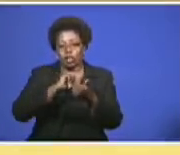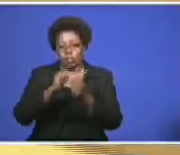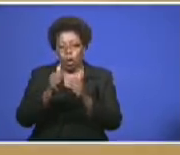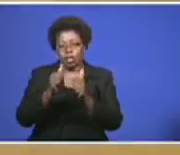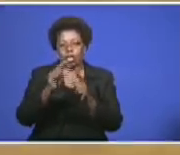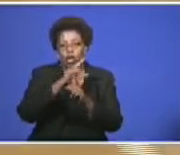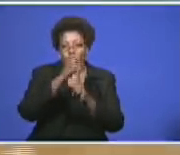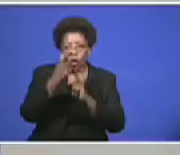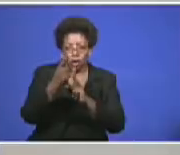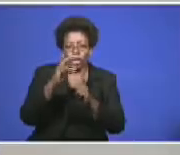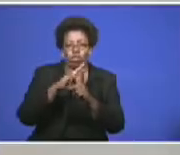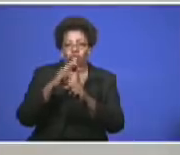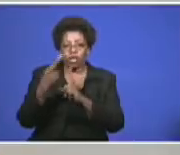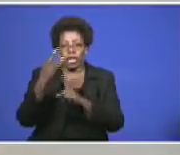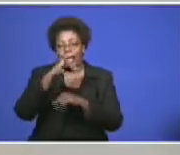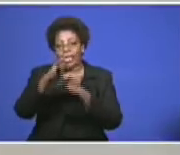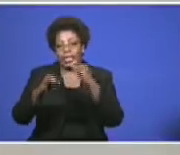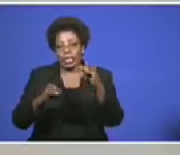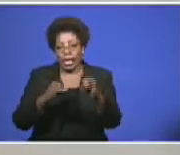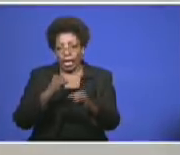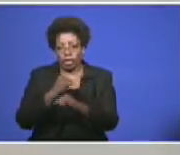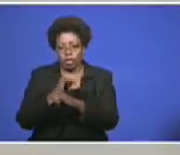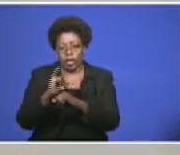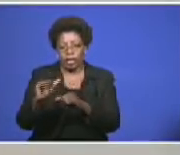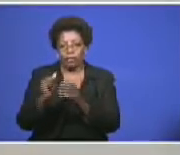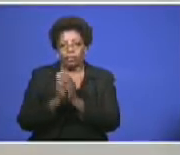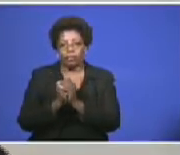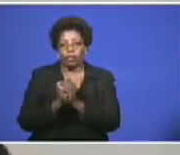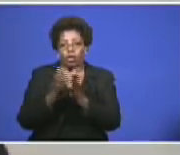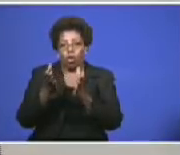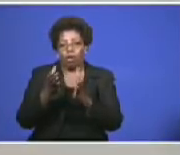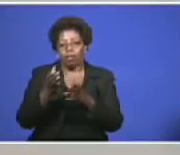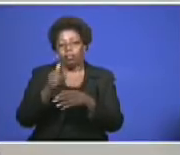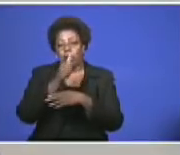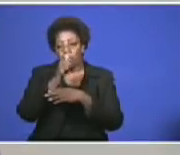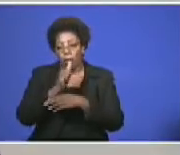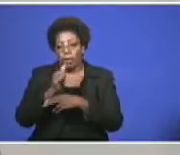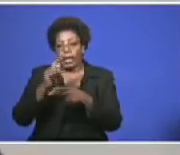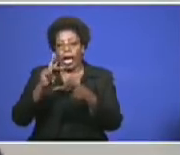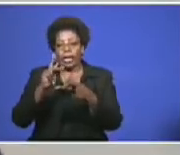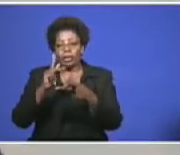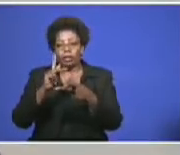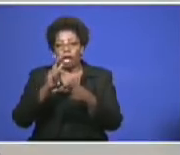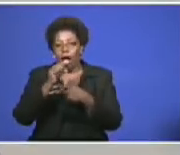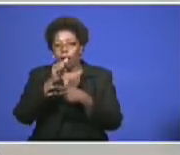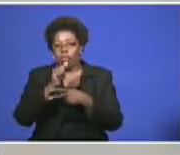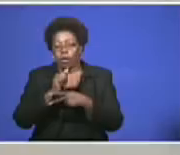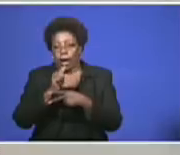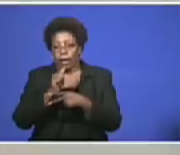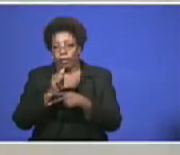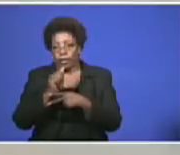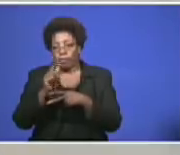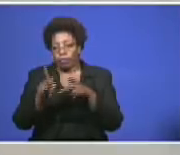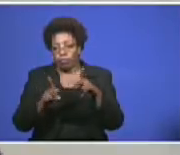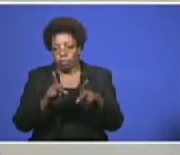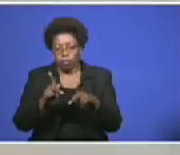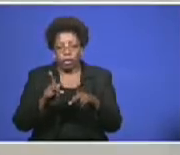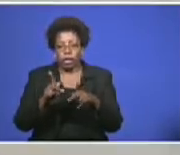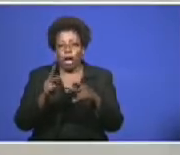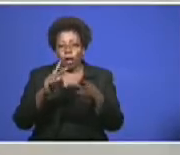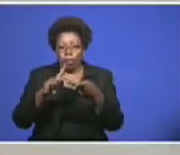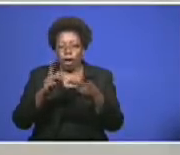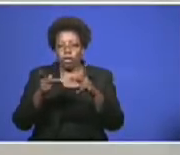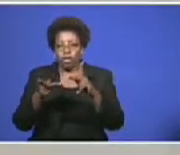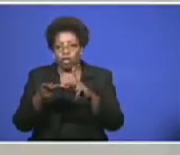and internationally. We are interested in public-private partnerships, and each of the trips we have taken, inclusive of the